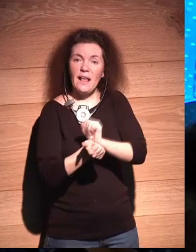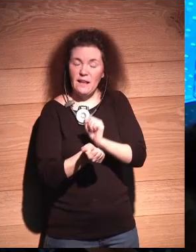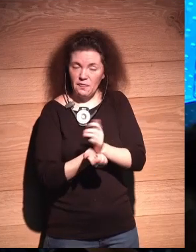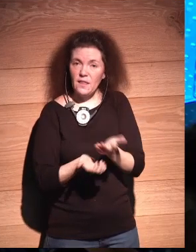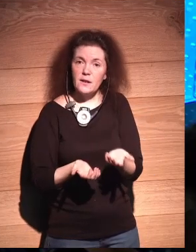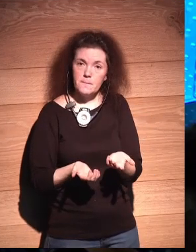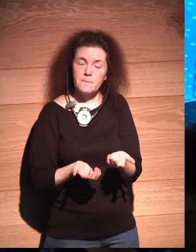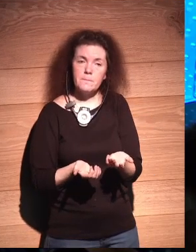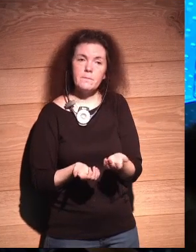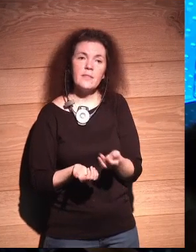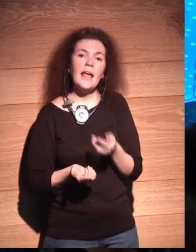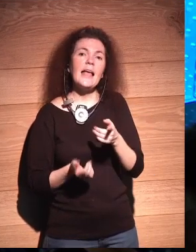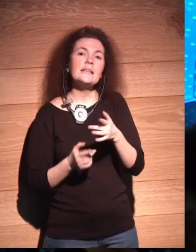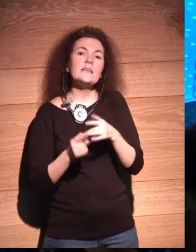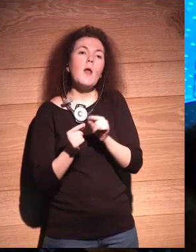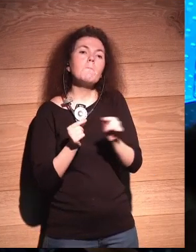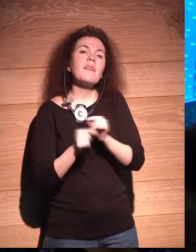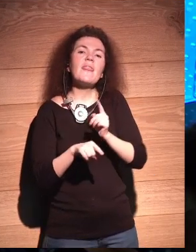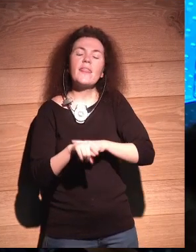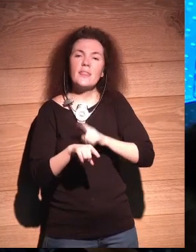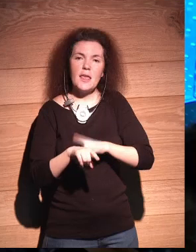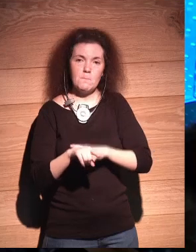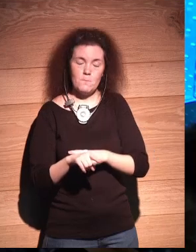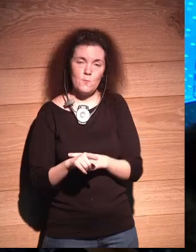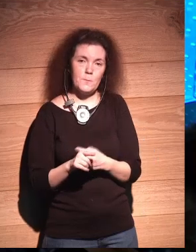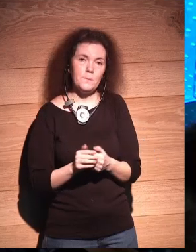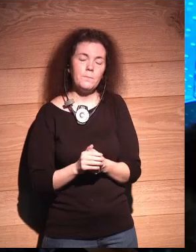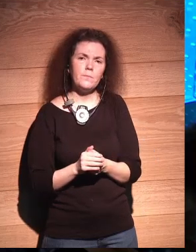like. So there were lots of variations on that theme.